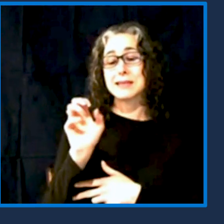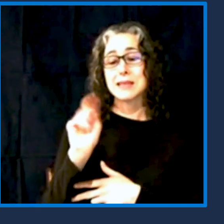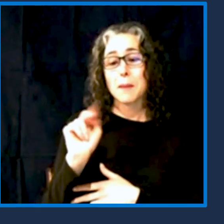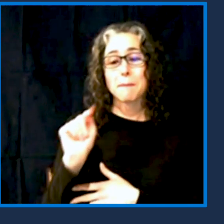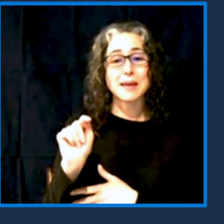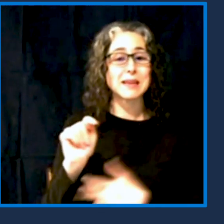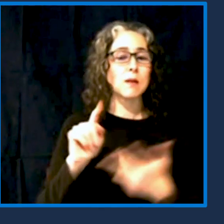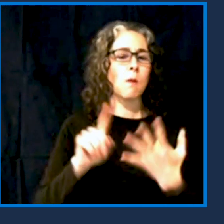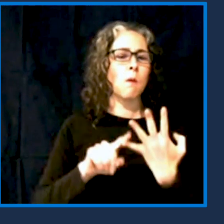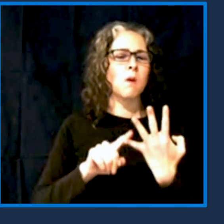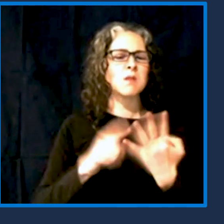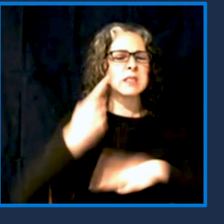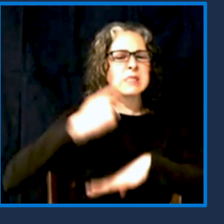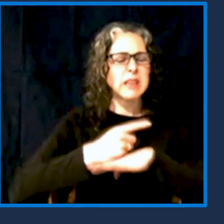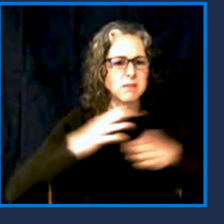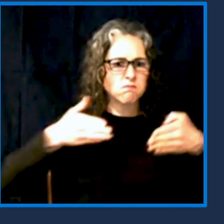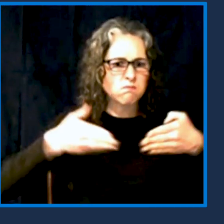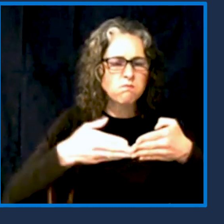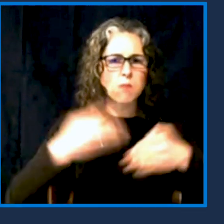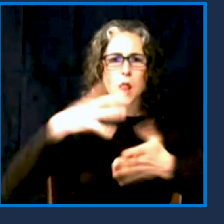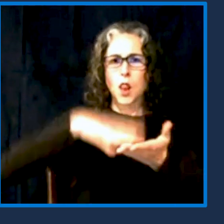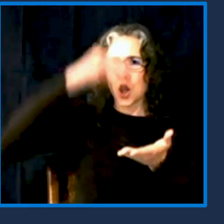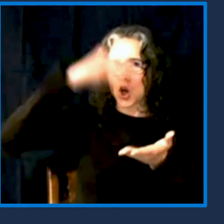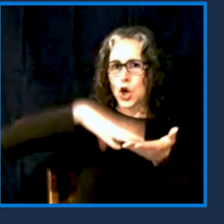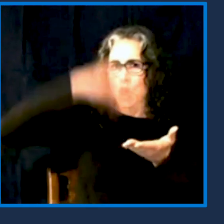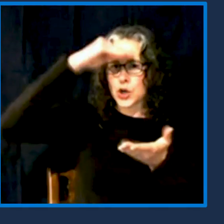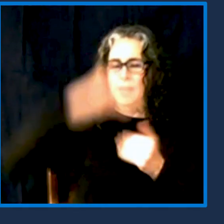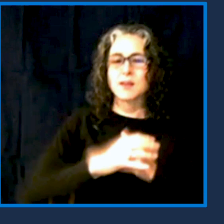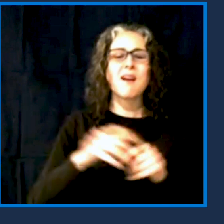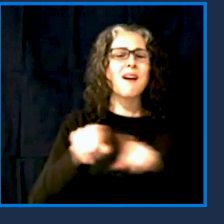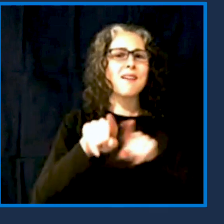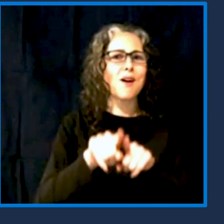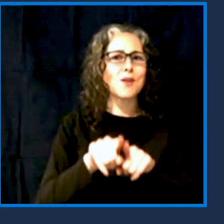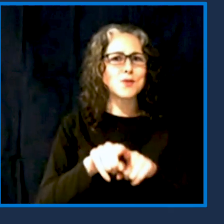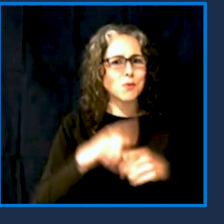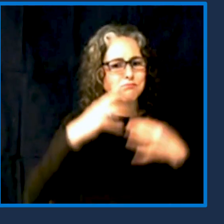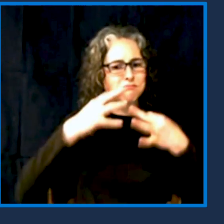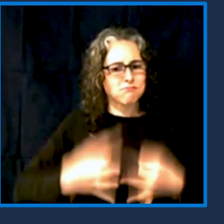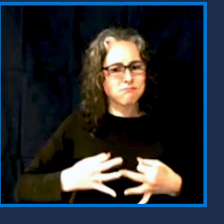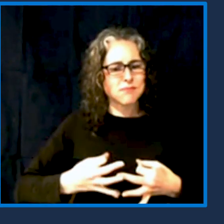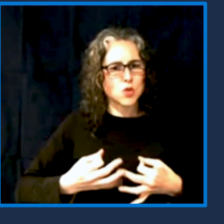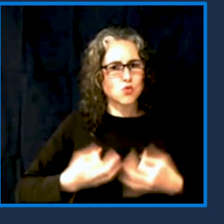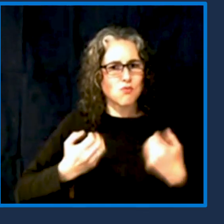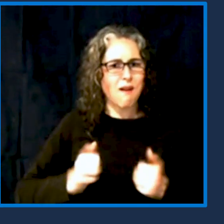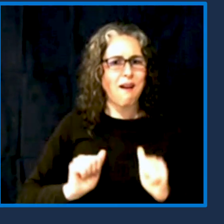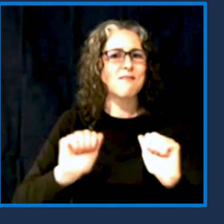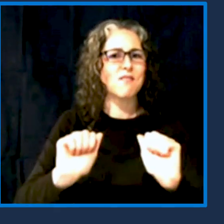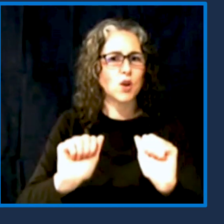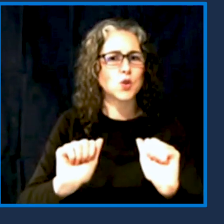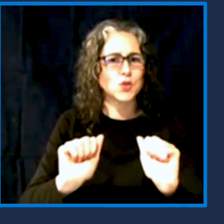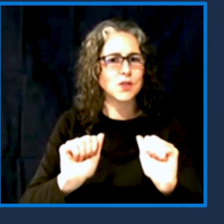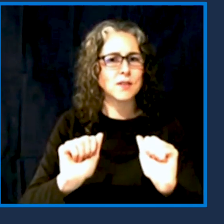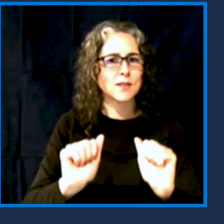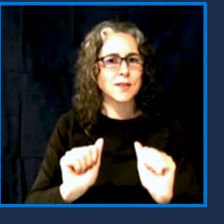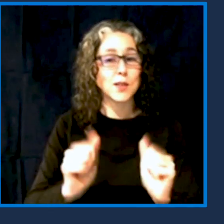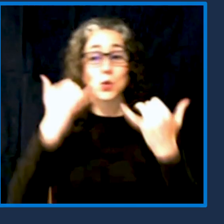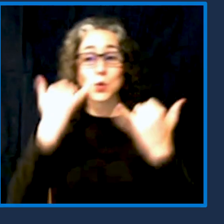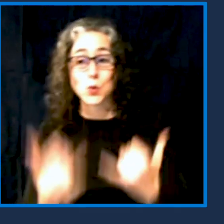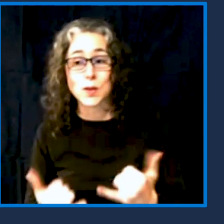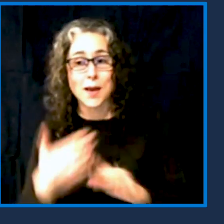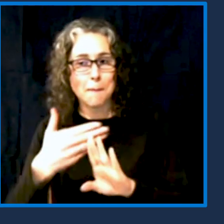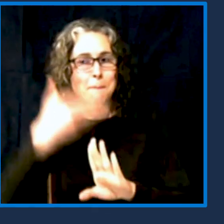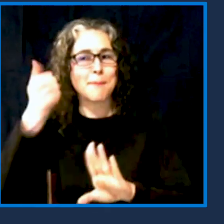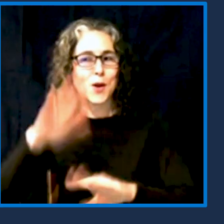of learning with, of course, an intentional effort to be better than yesterday on this